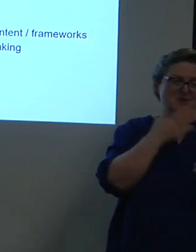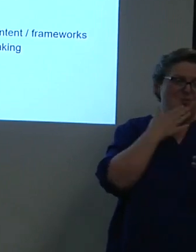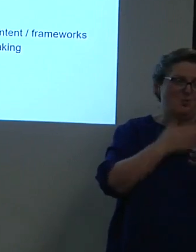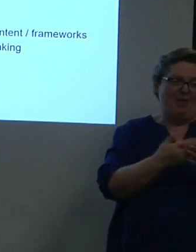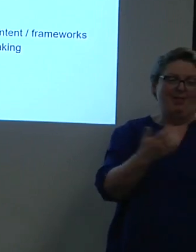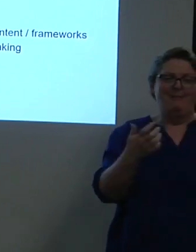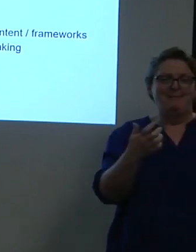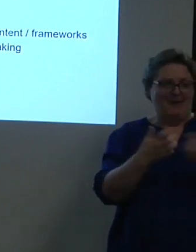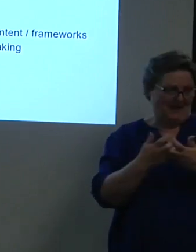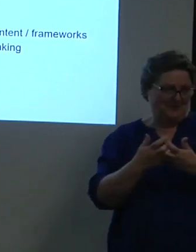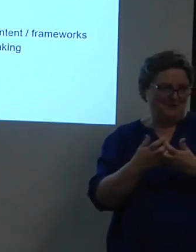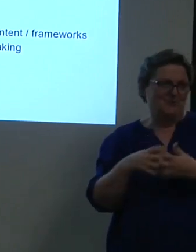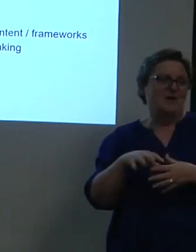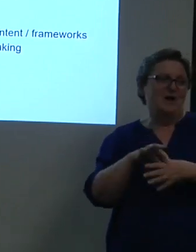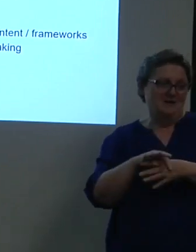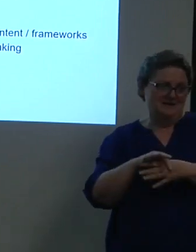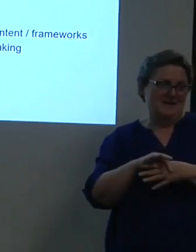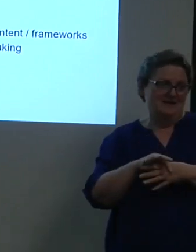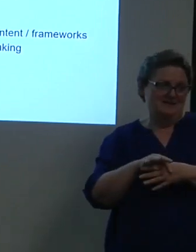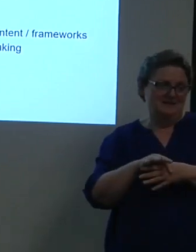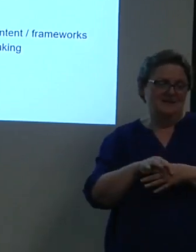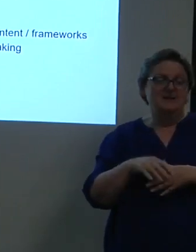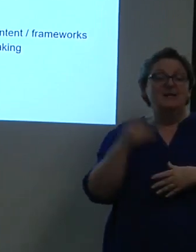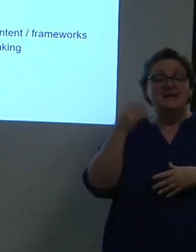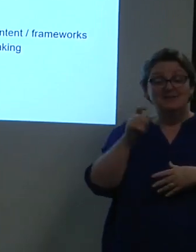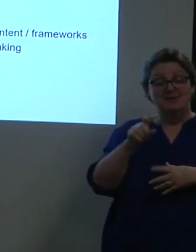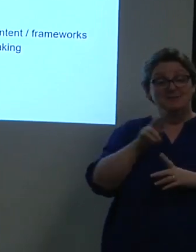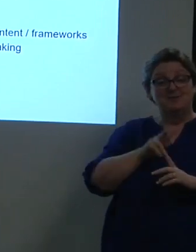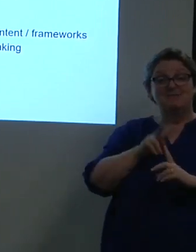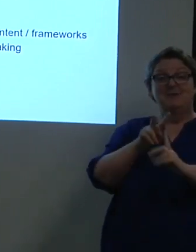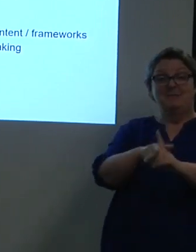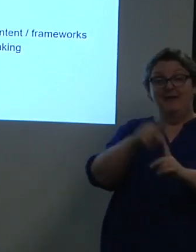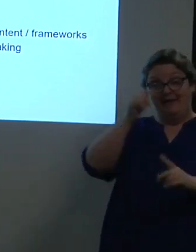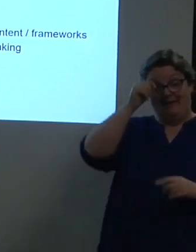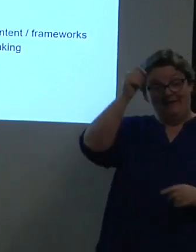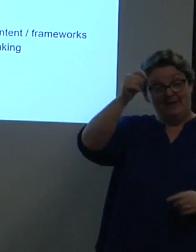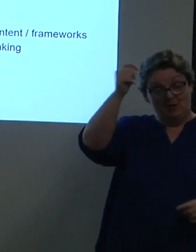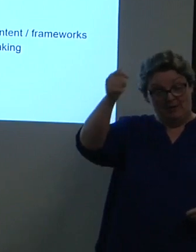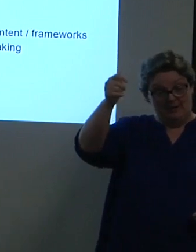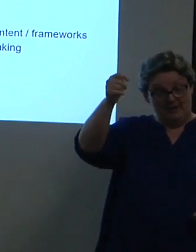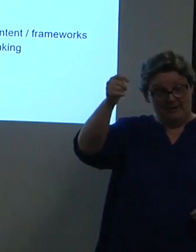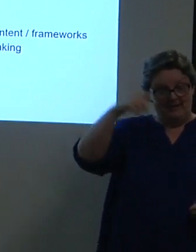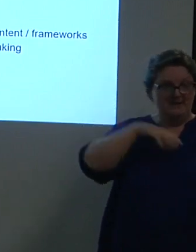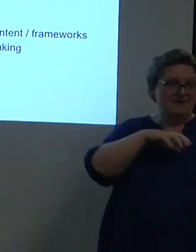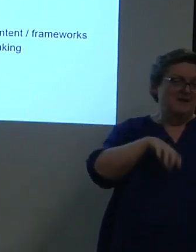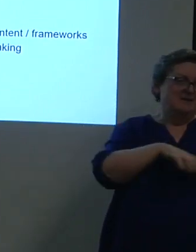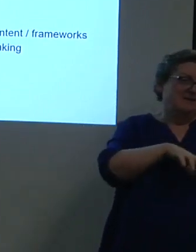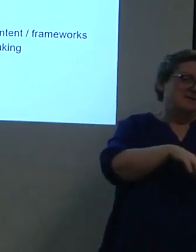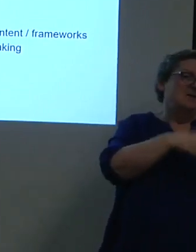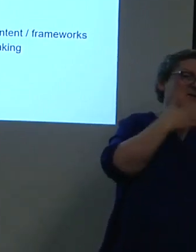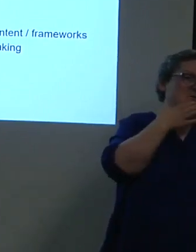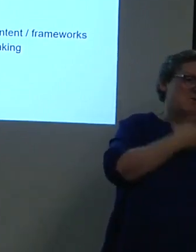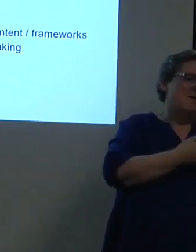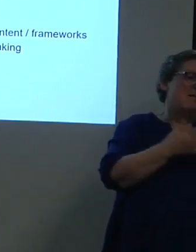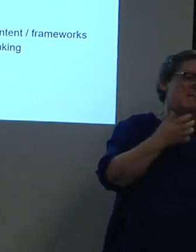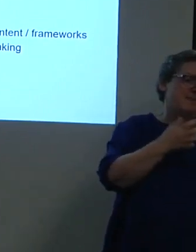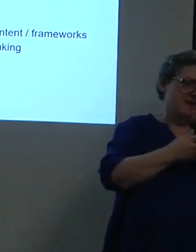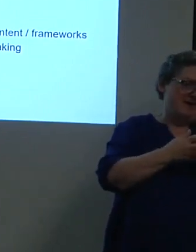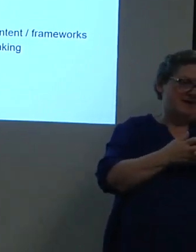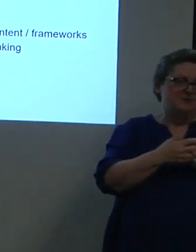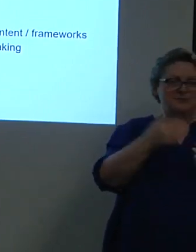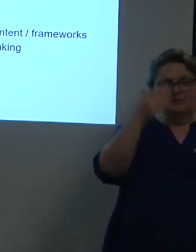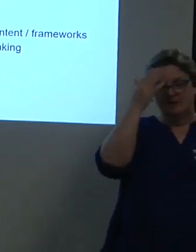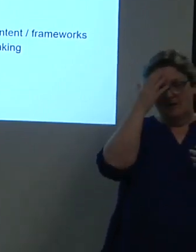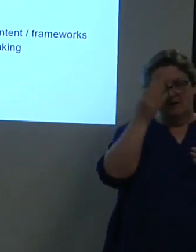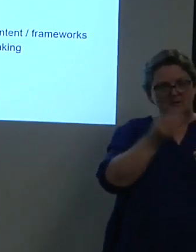well matched to the content that we're giving them. So if they're supposed to be applying a theory, the activity needs to be really well matched to the knowledge that we've